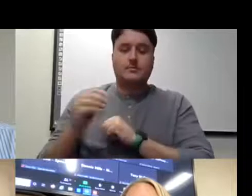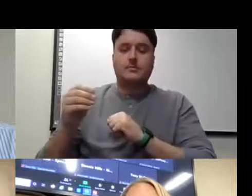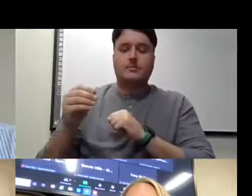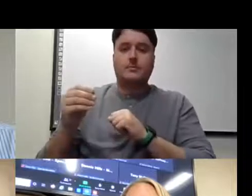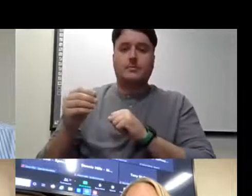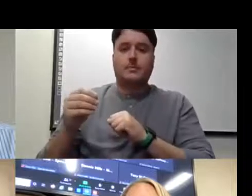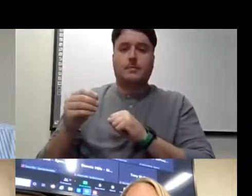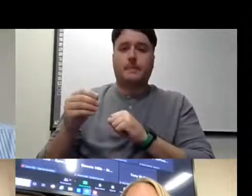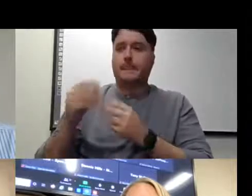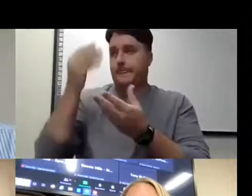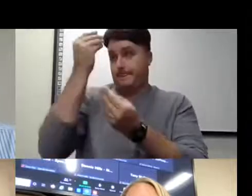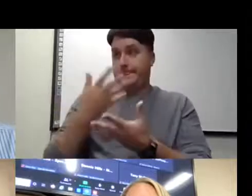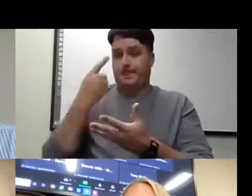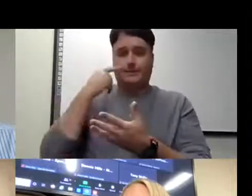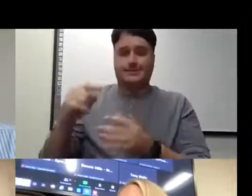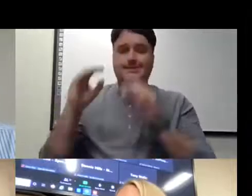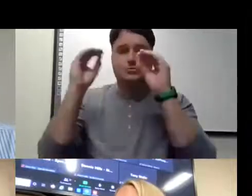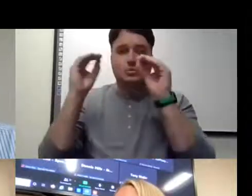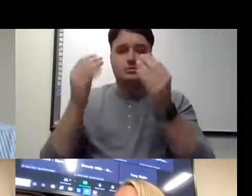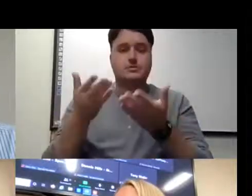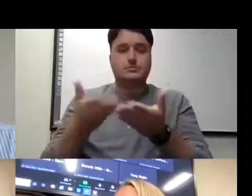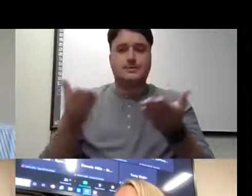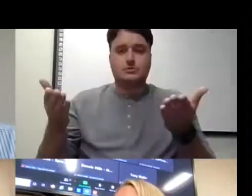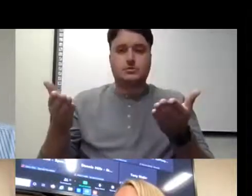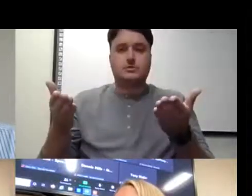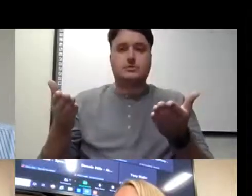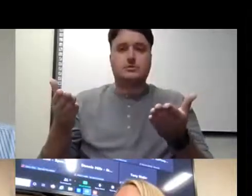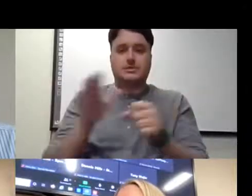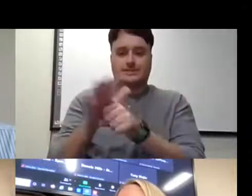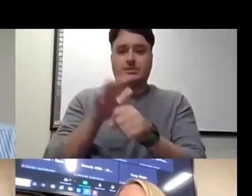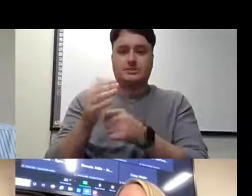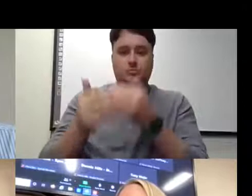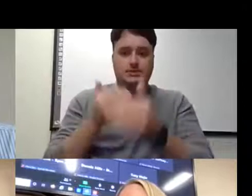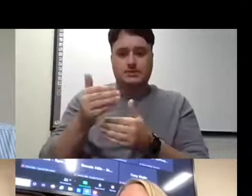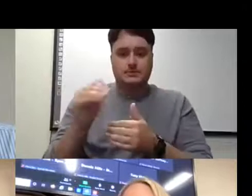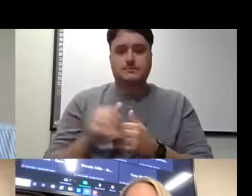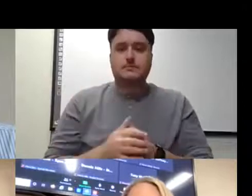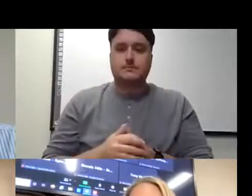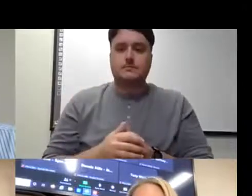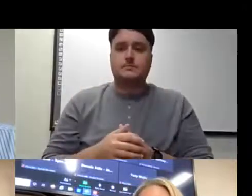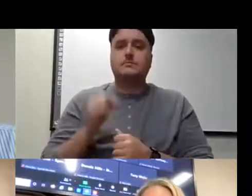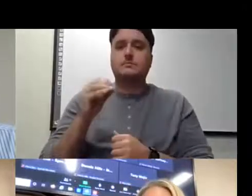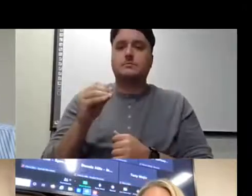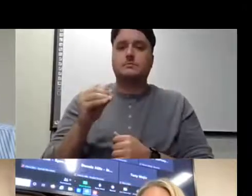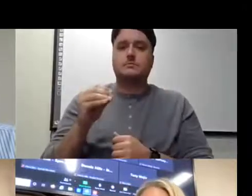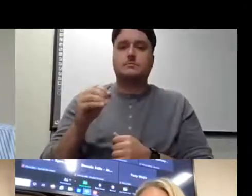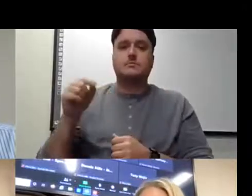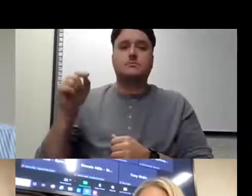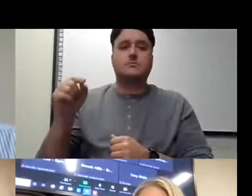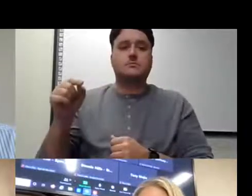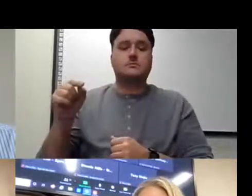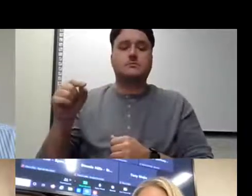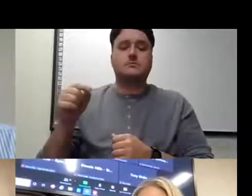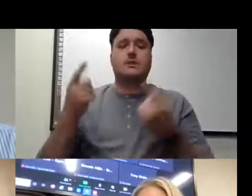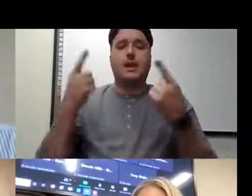for this instructional material sufficiency process. So it is a set that happens